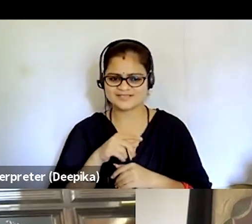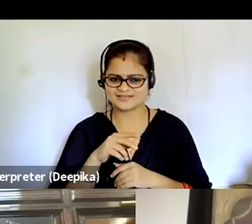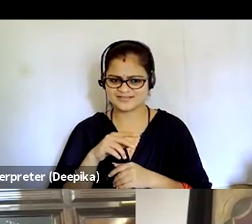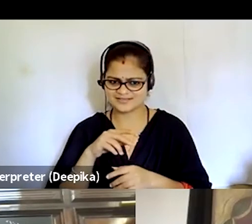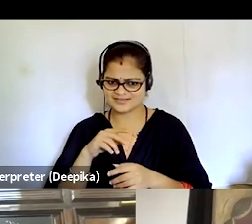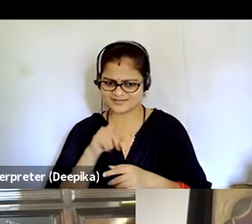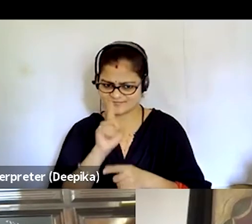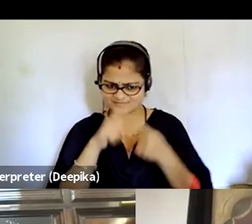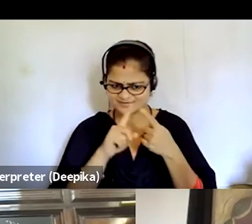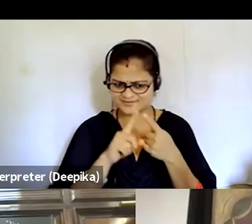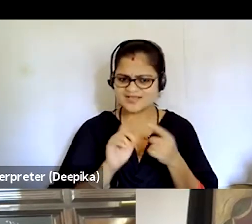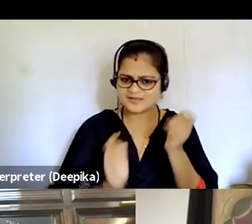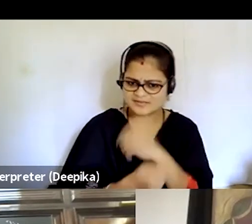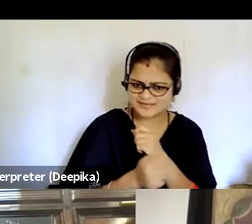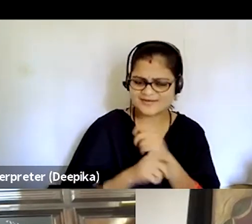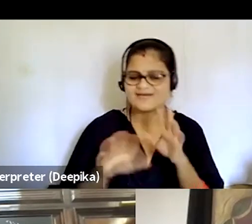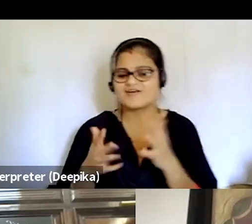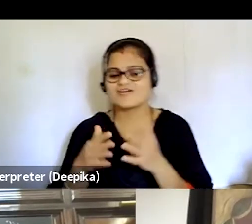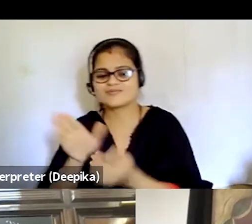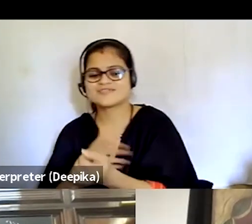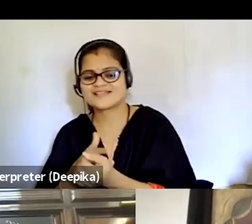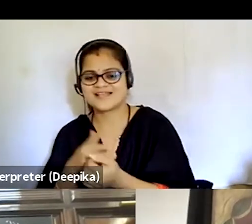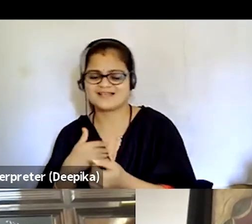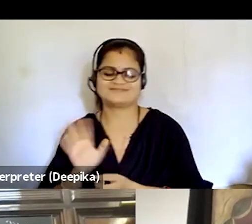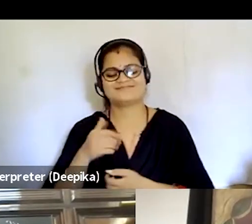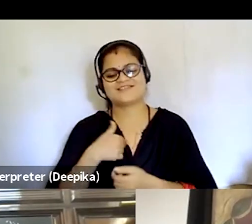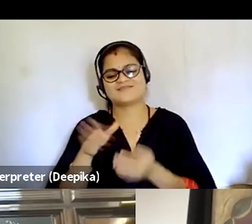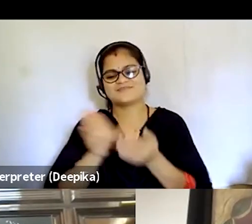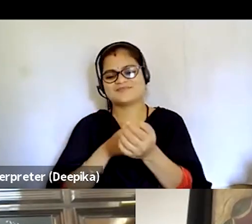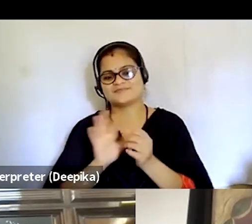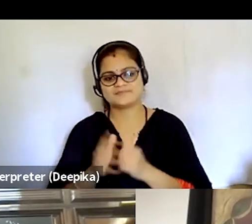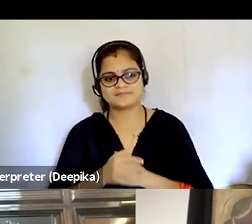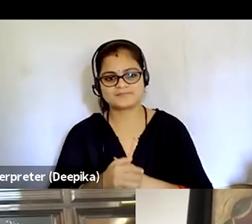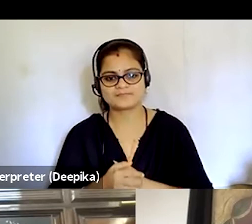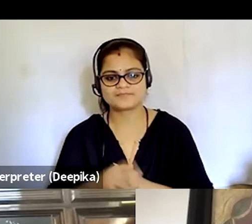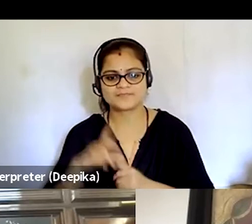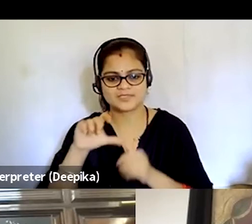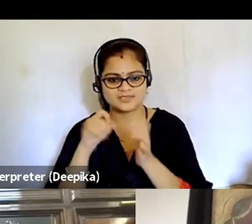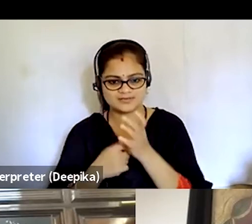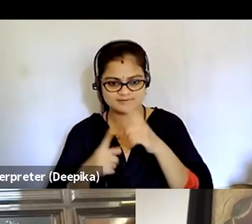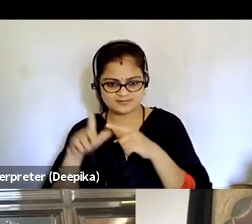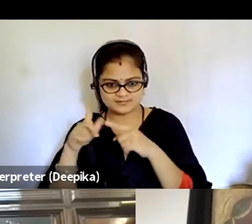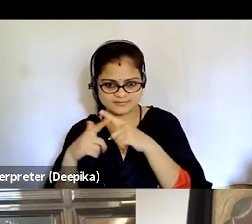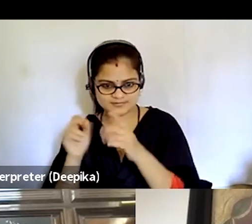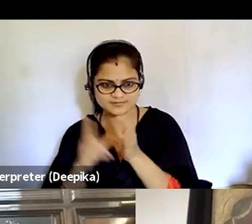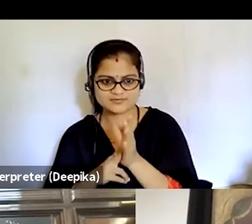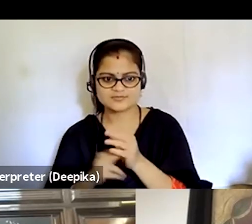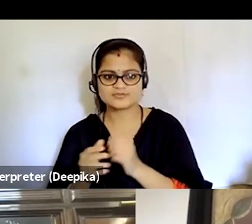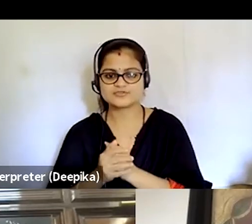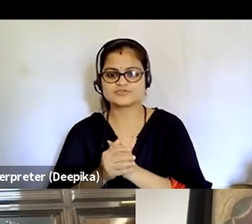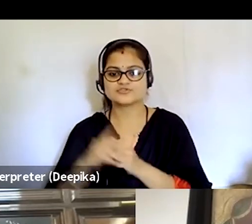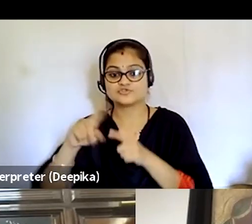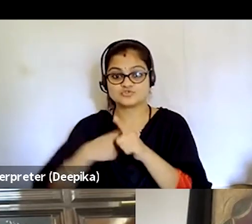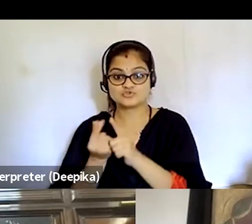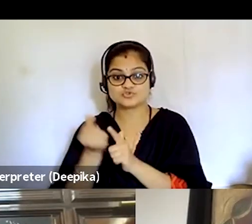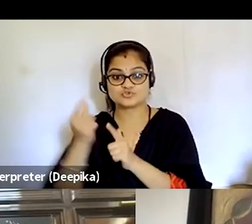Music. Okay, that's great. Yeah. Carlton, I would love to hear about Jukebox Jammies and